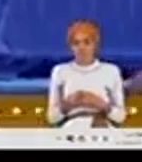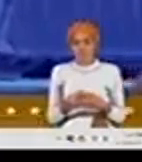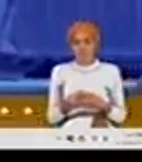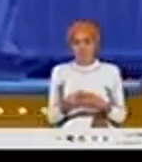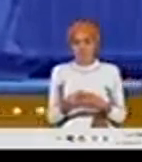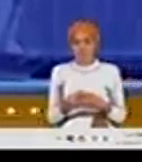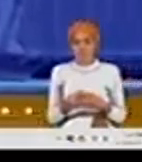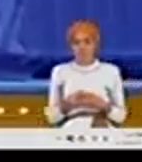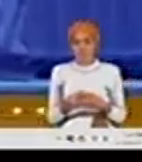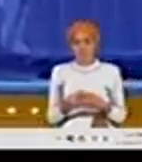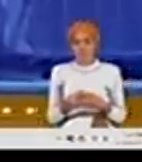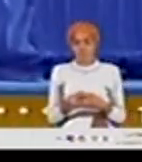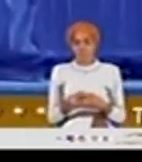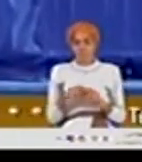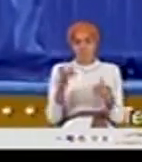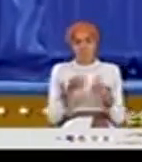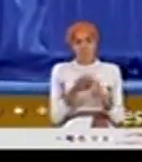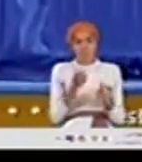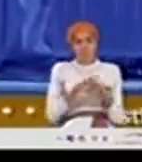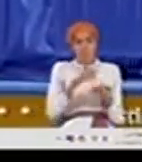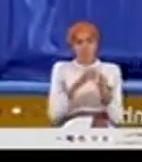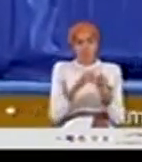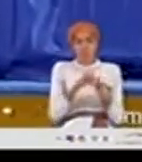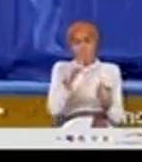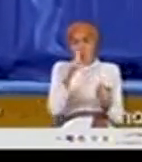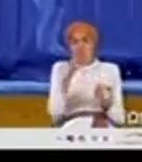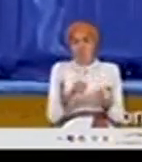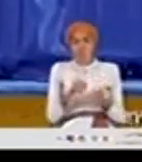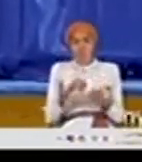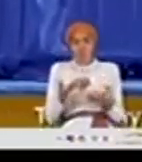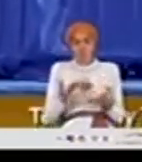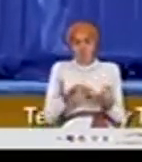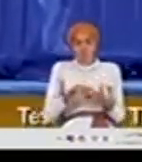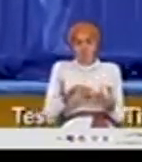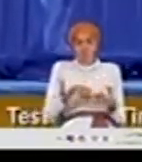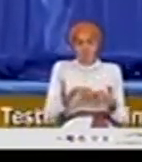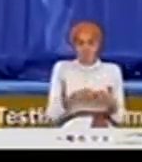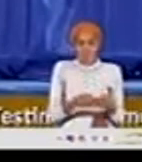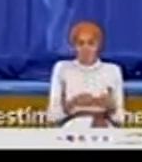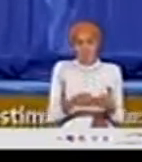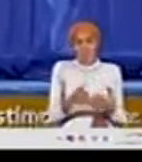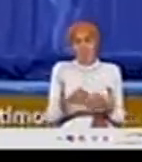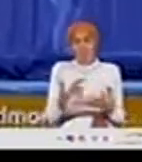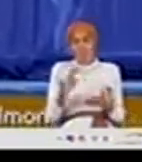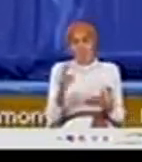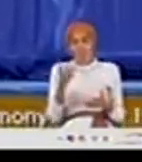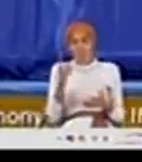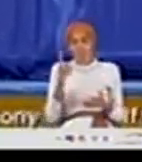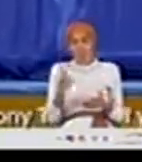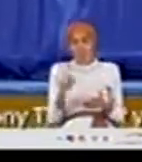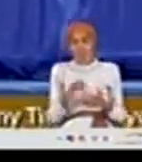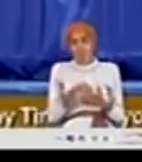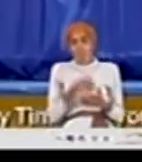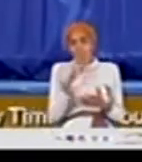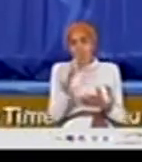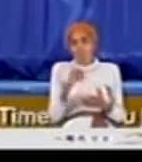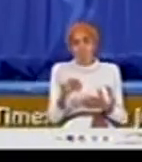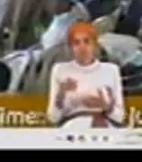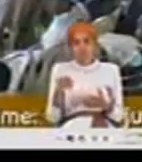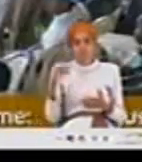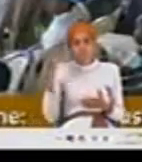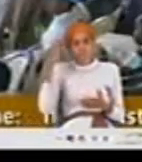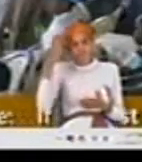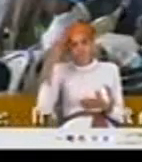of the right knee joint then the second medical condition is schizophrenia free everybody say